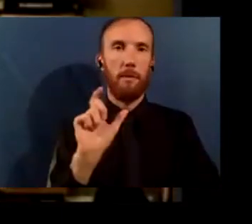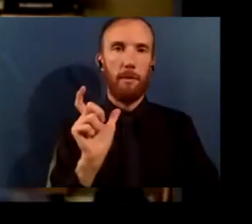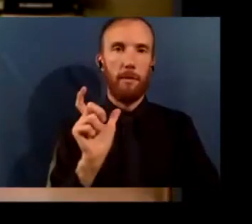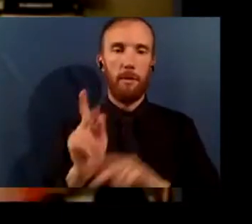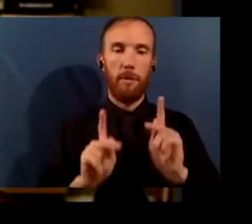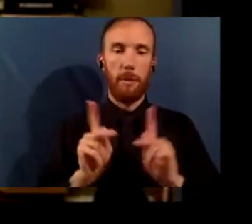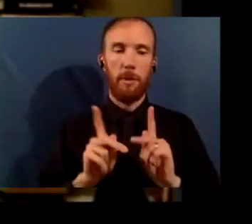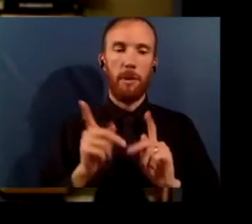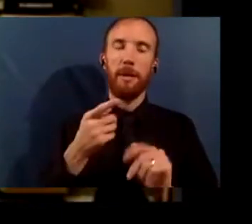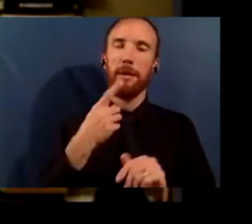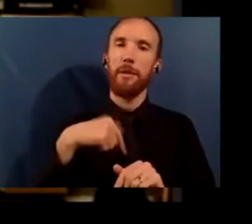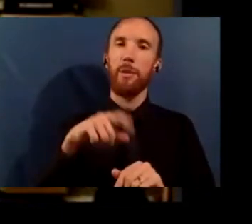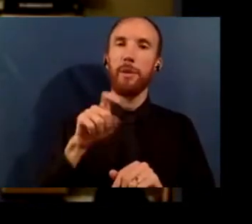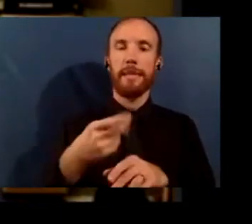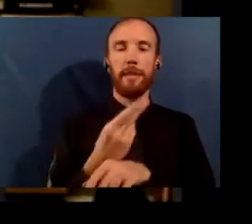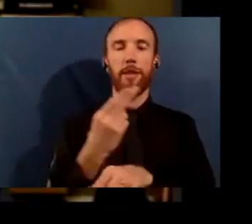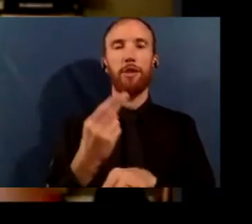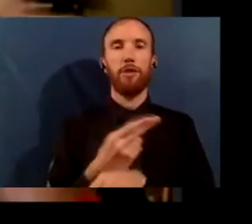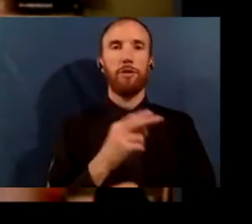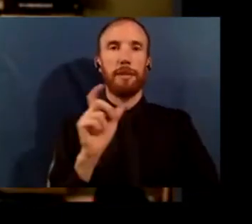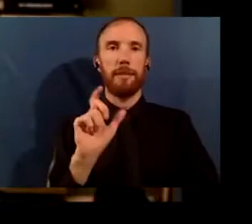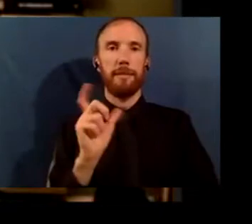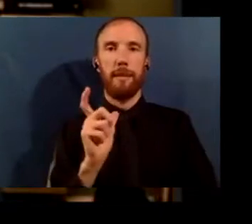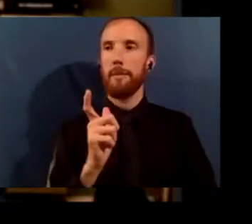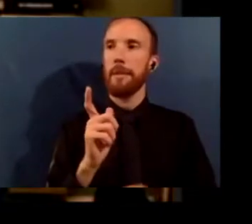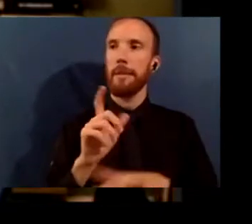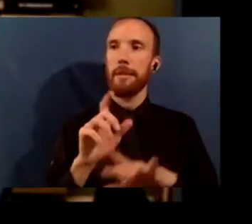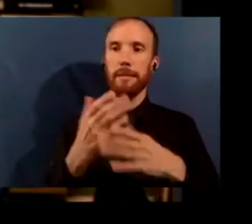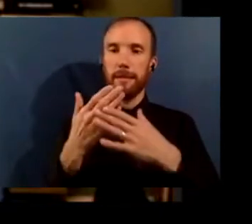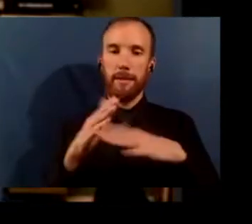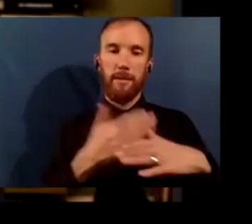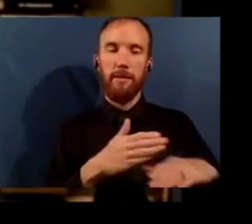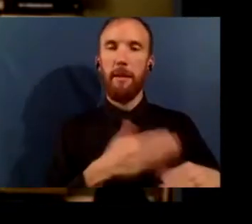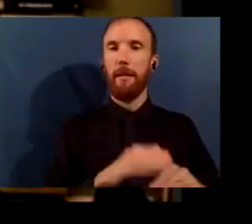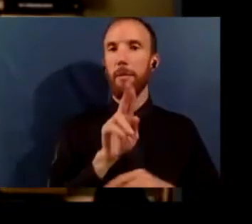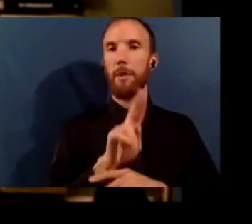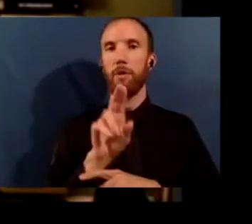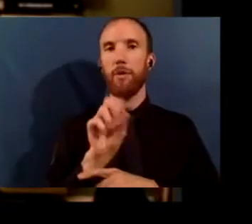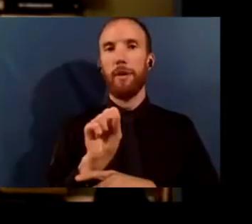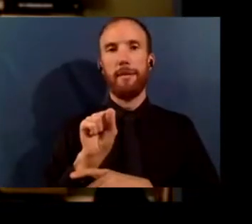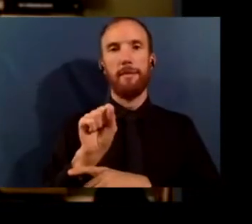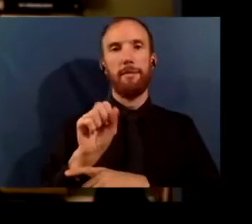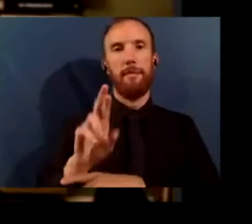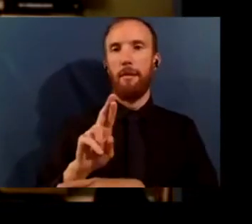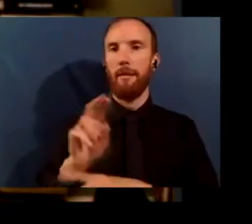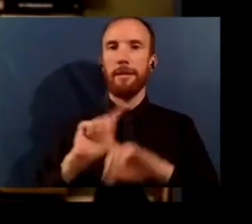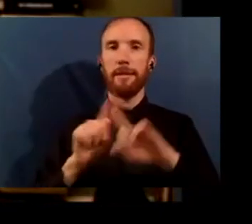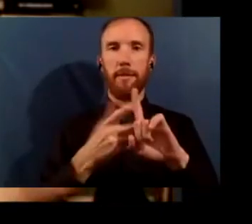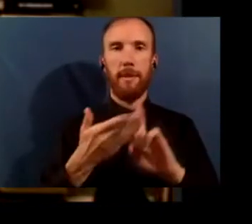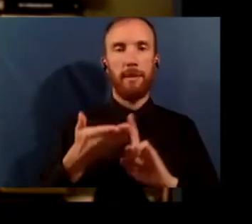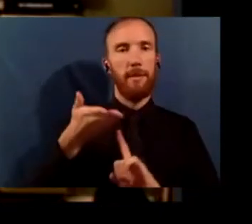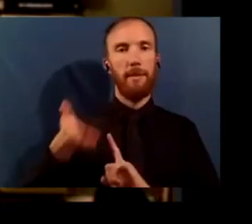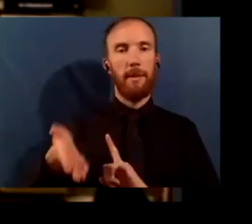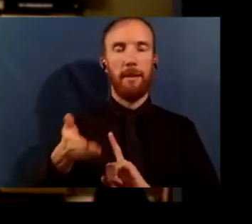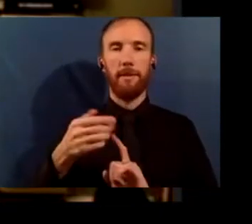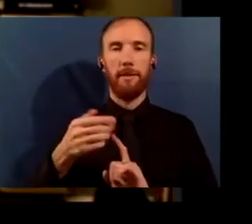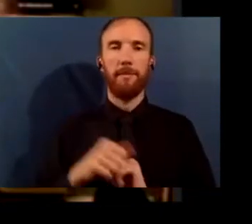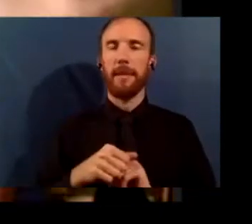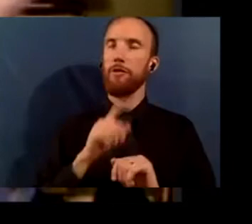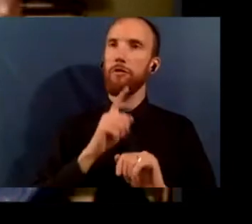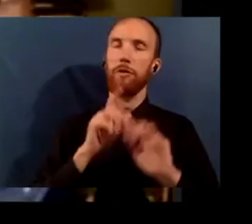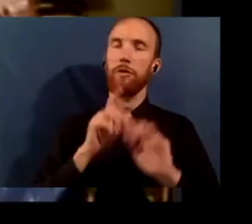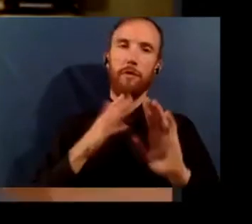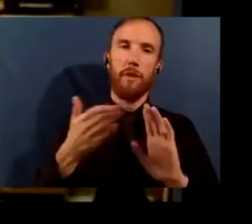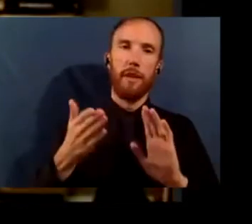Islam to break these populations and to break up the USSR and China. It's an incredible memo. So in this book I've just published called